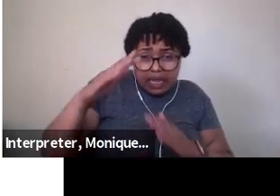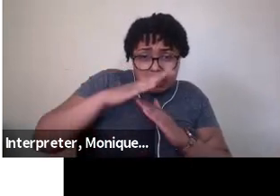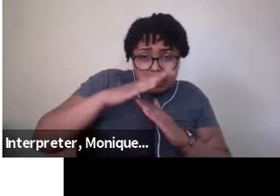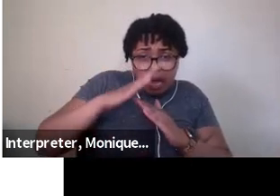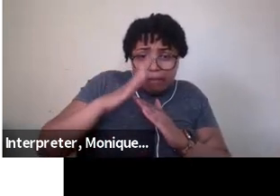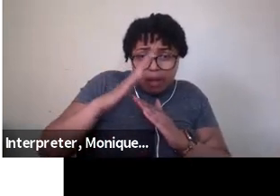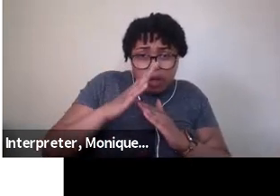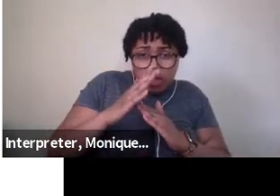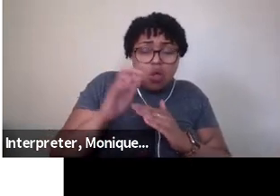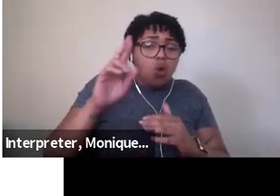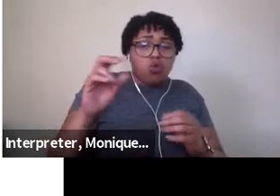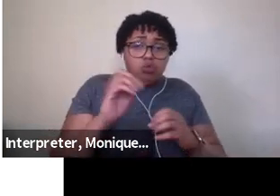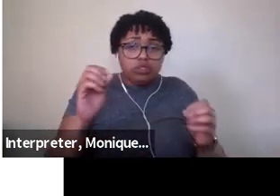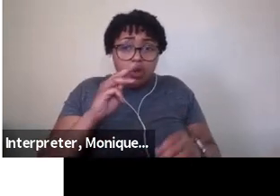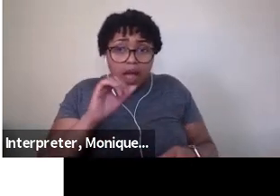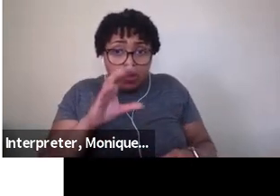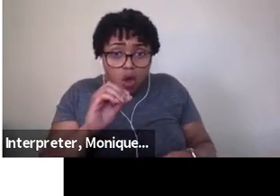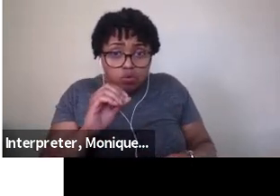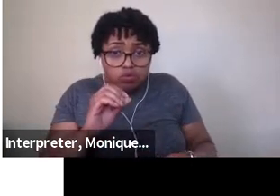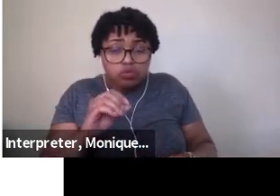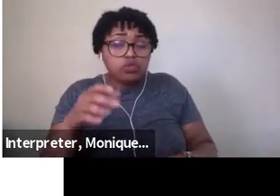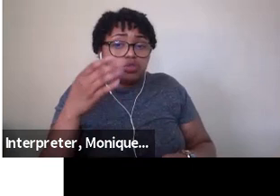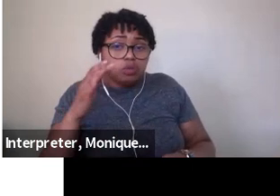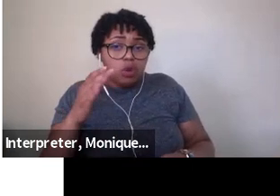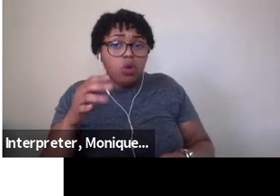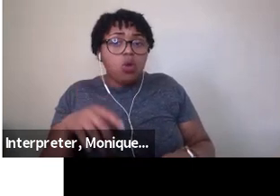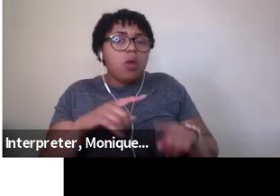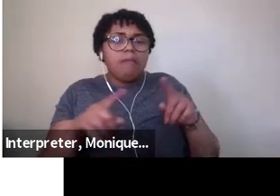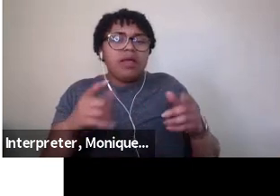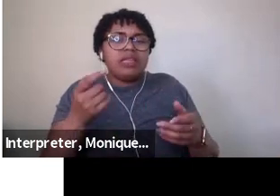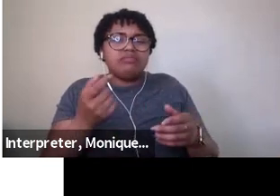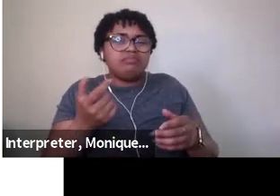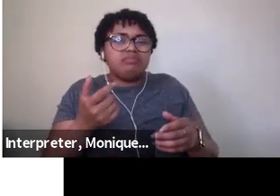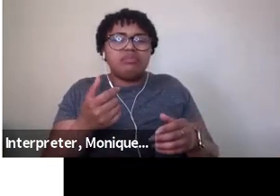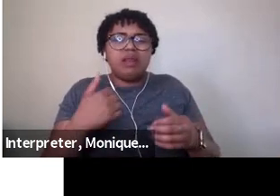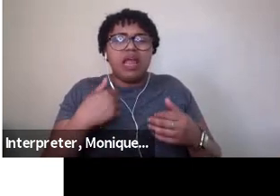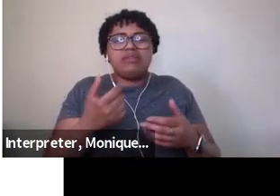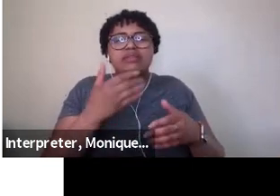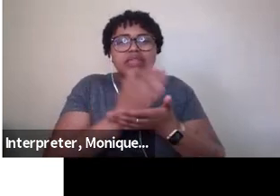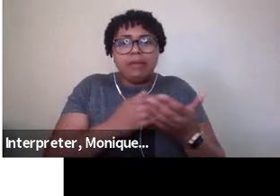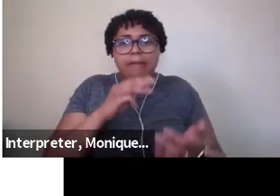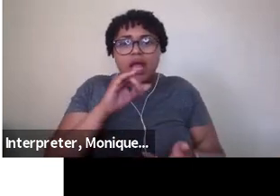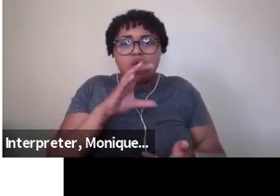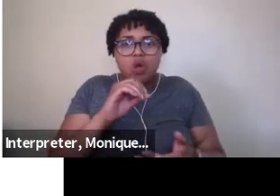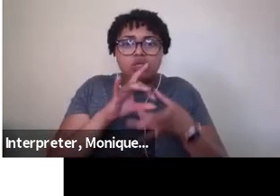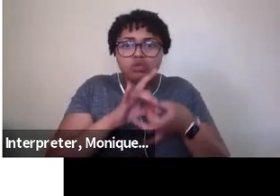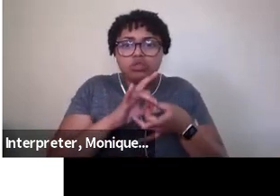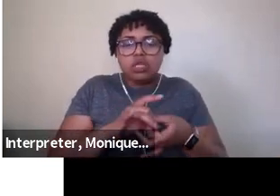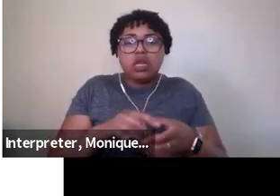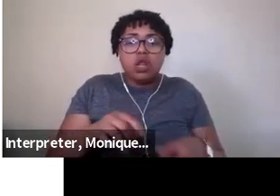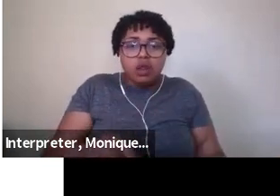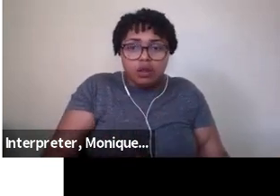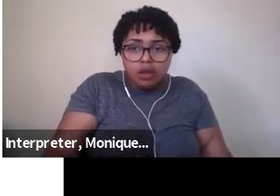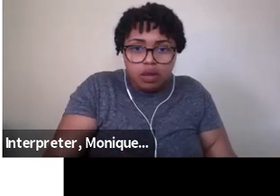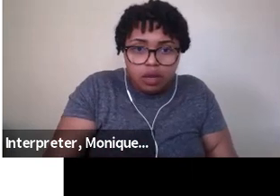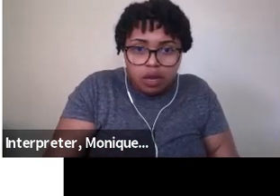or no microbiotis, so germ-free mice, essentially mice without any microbial associations up here in the blue, or a complex microbiota indicated here